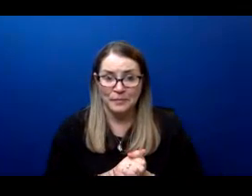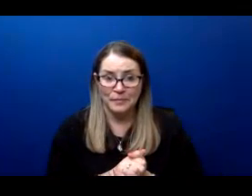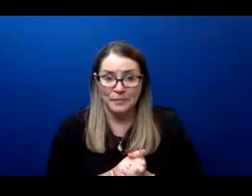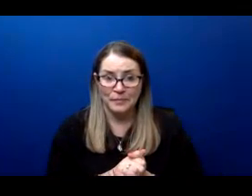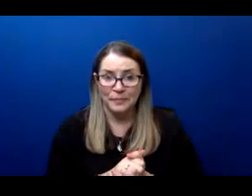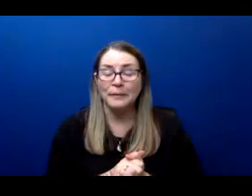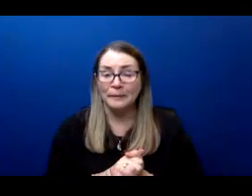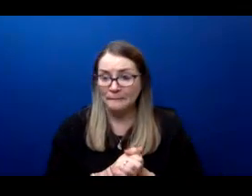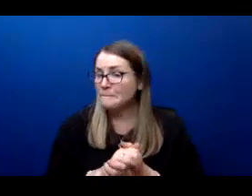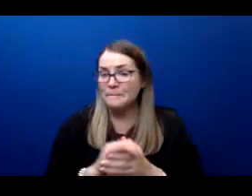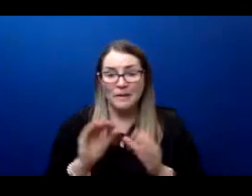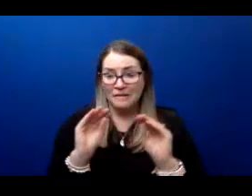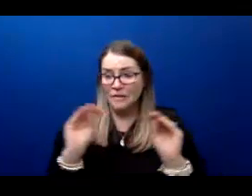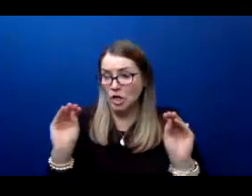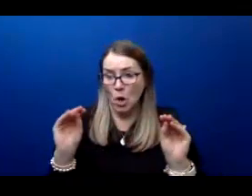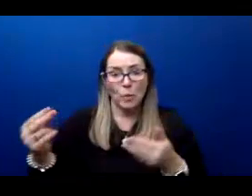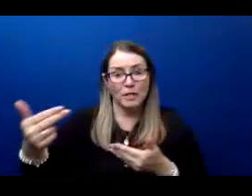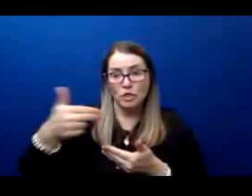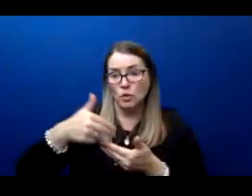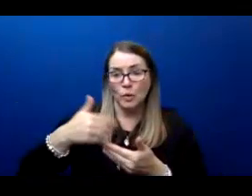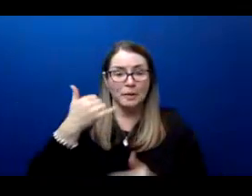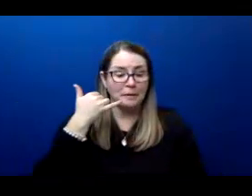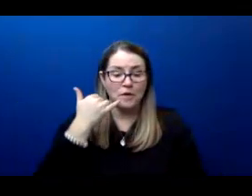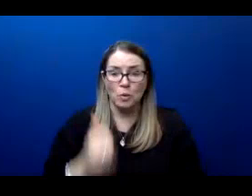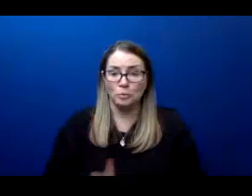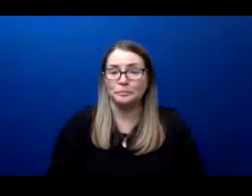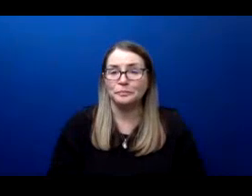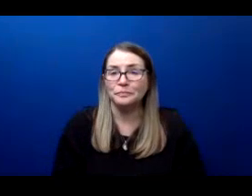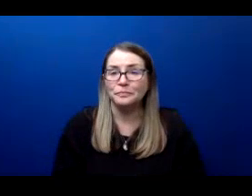and we have no one joining by phone at this time.